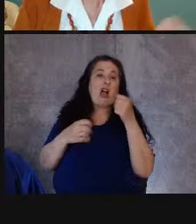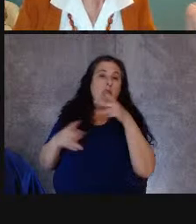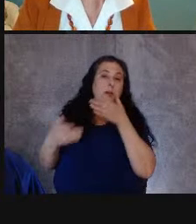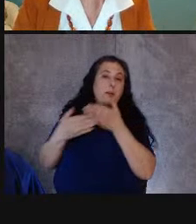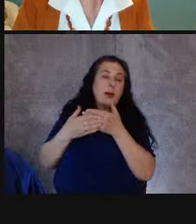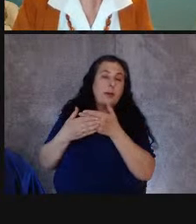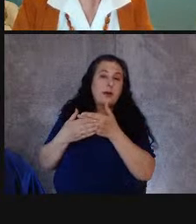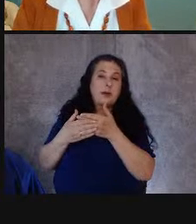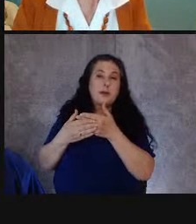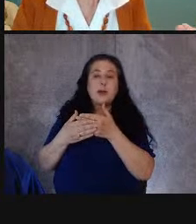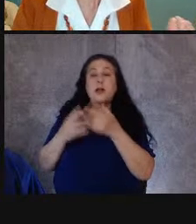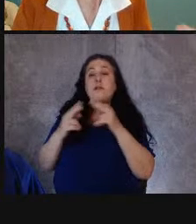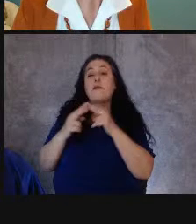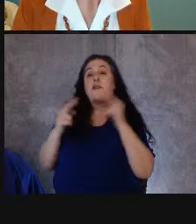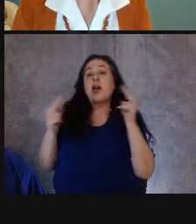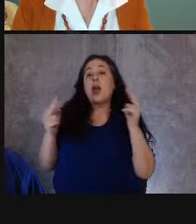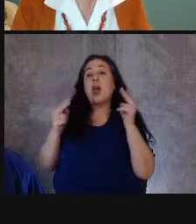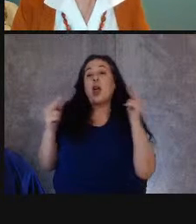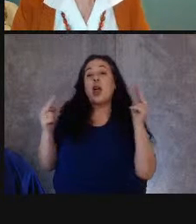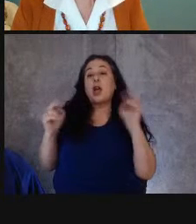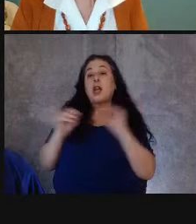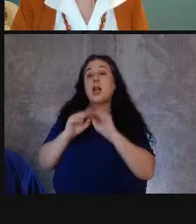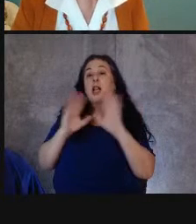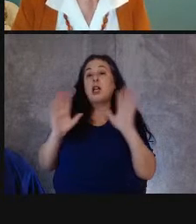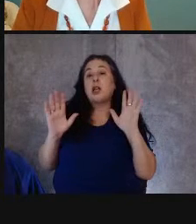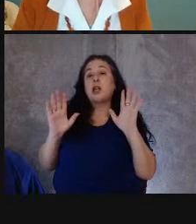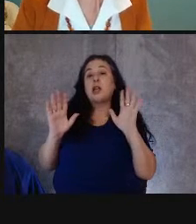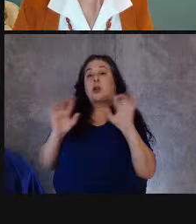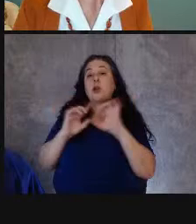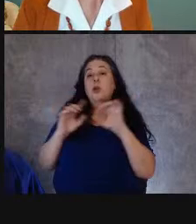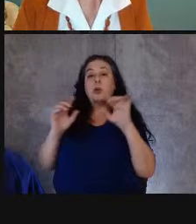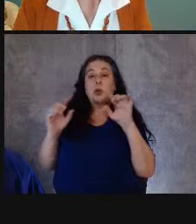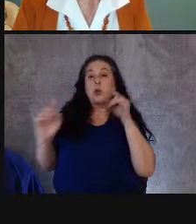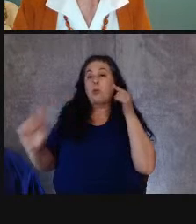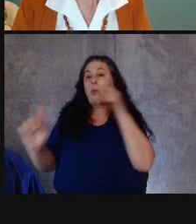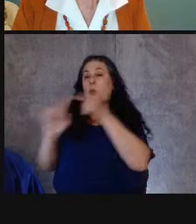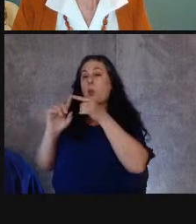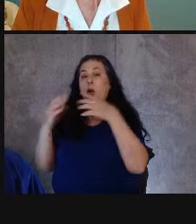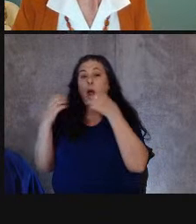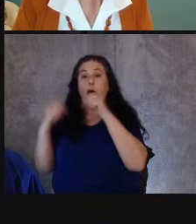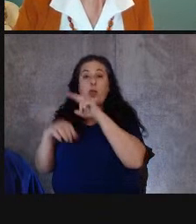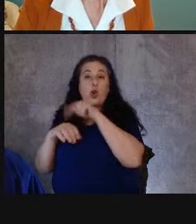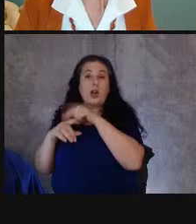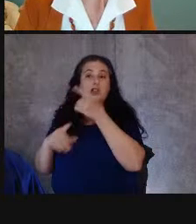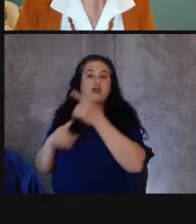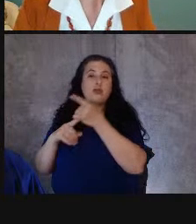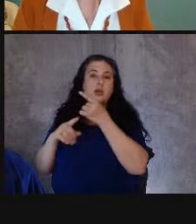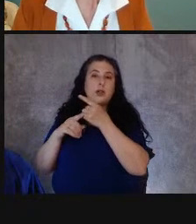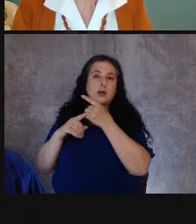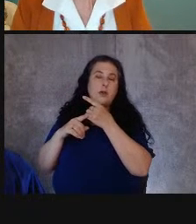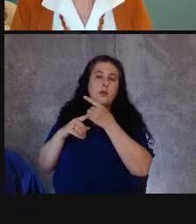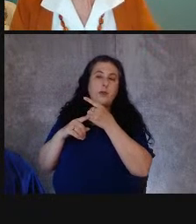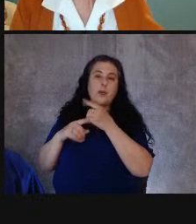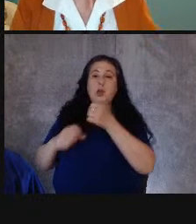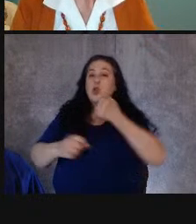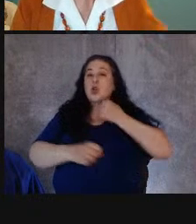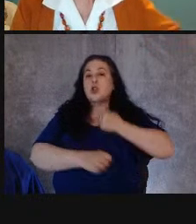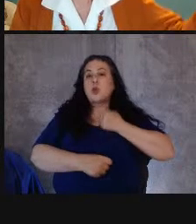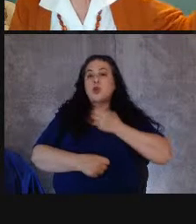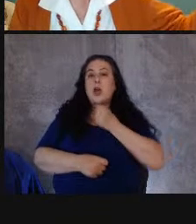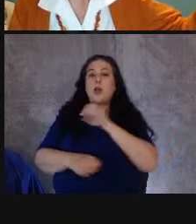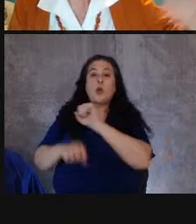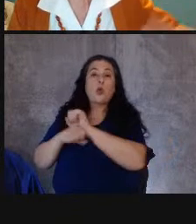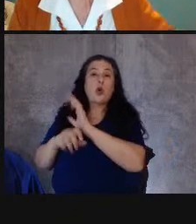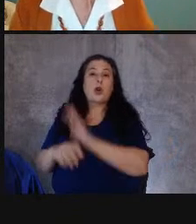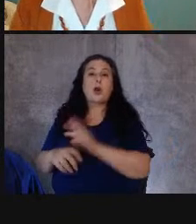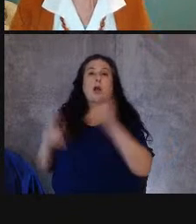baby very clearly to the idea of a healthier nation, right? The soldier and the worker